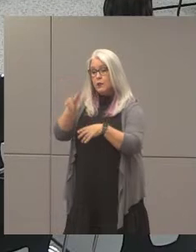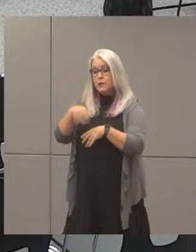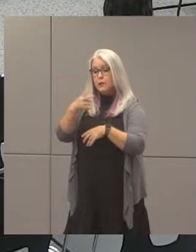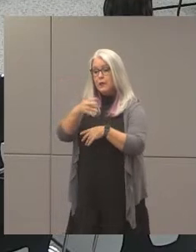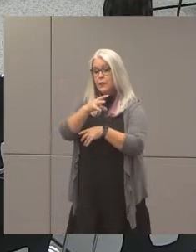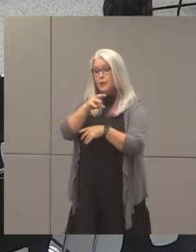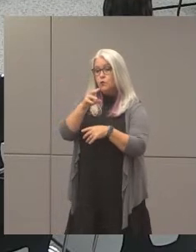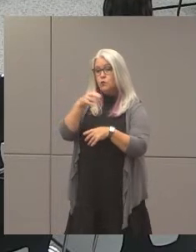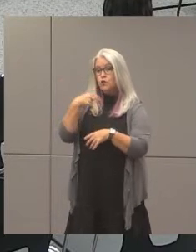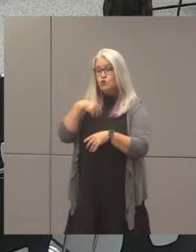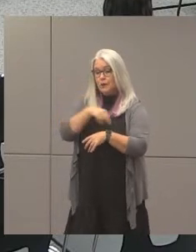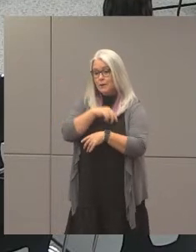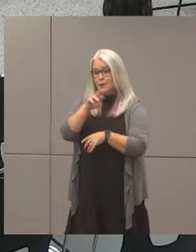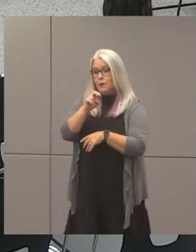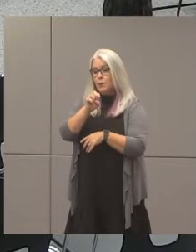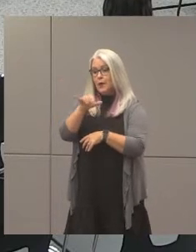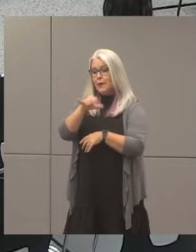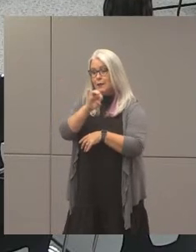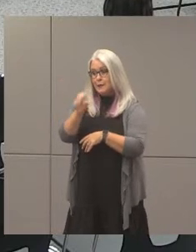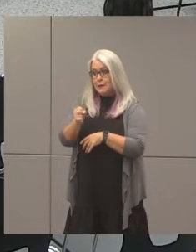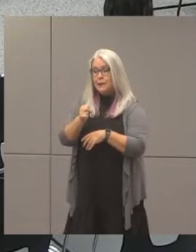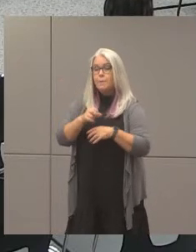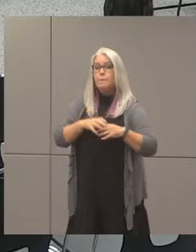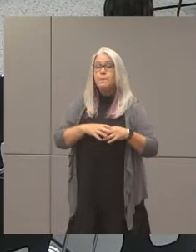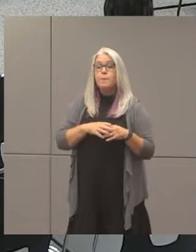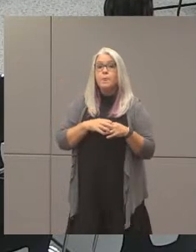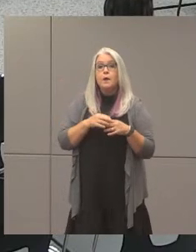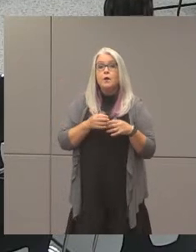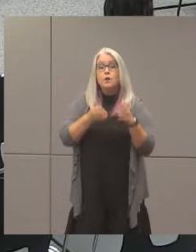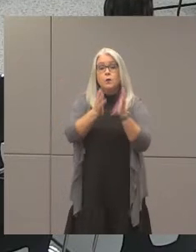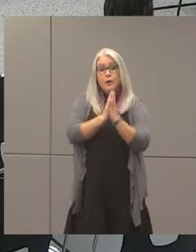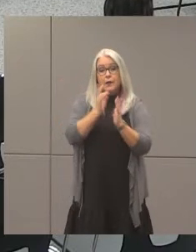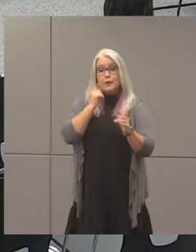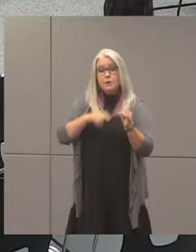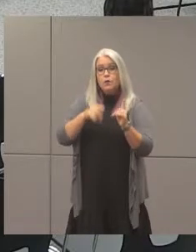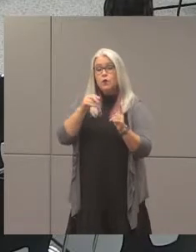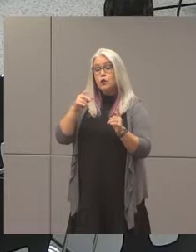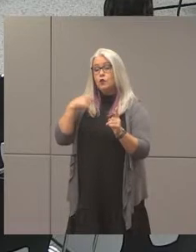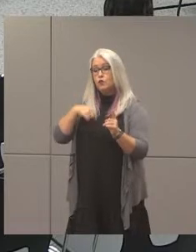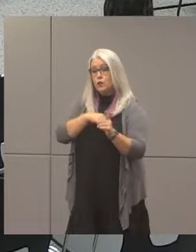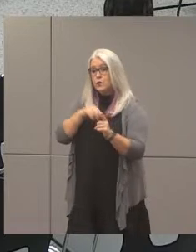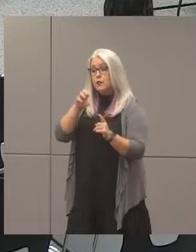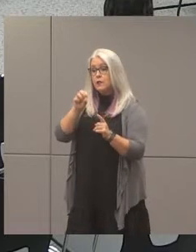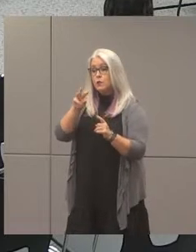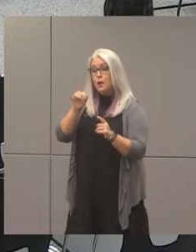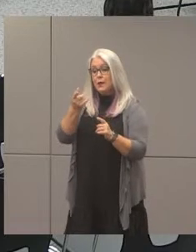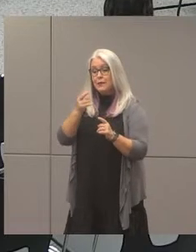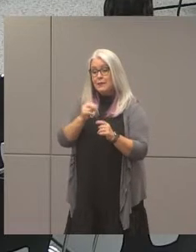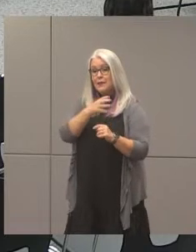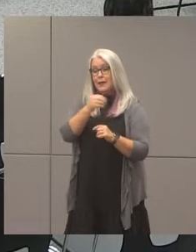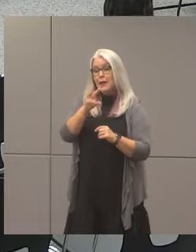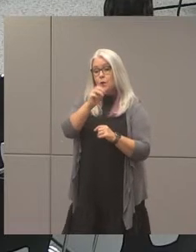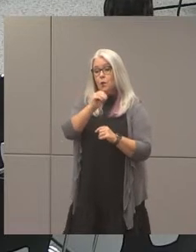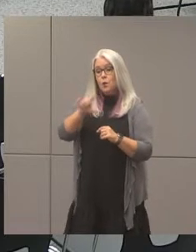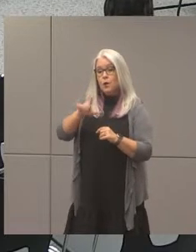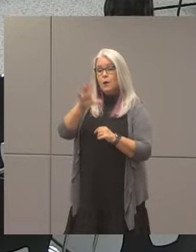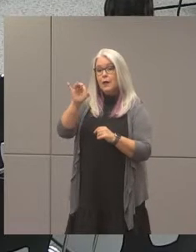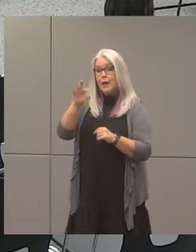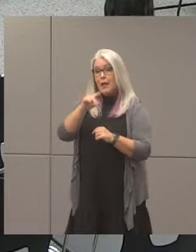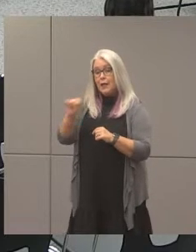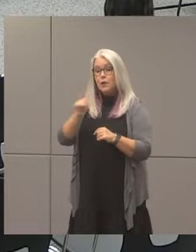Reyes. It's at the request of trustee Swanson and trustee Wolcott, approve